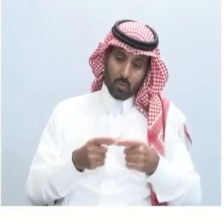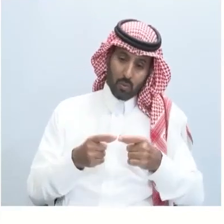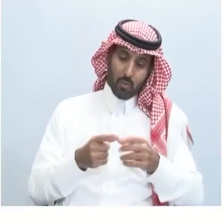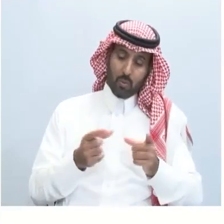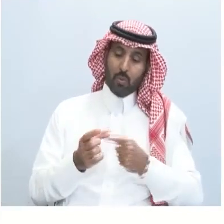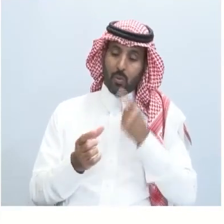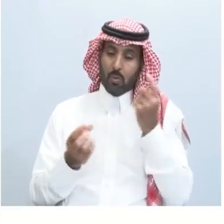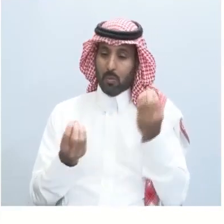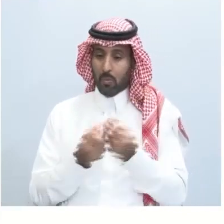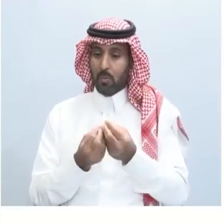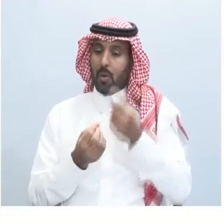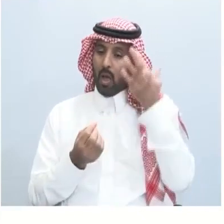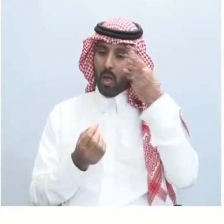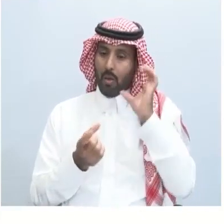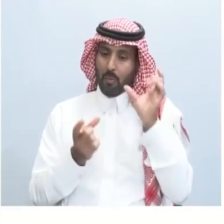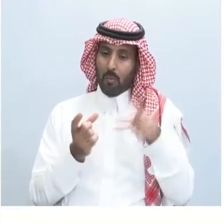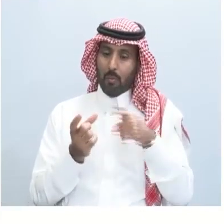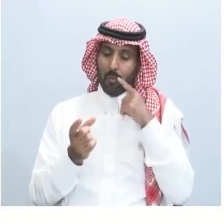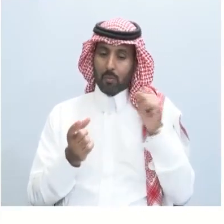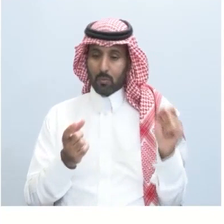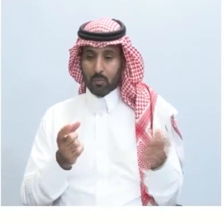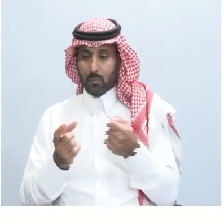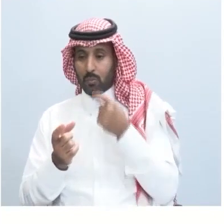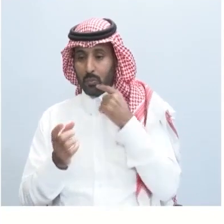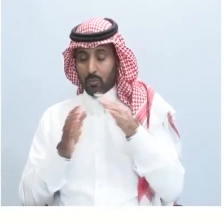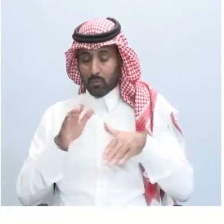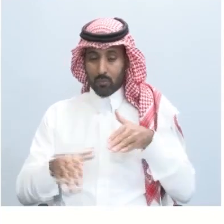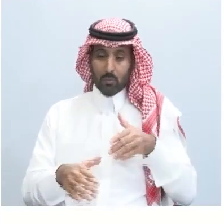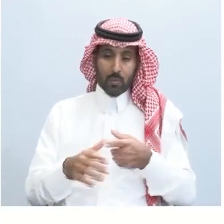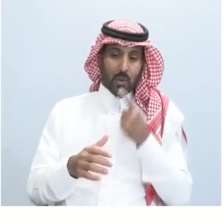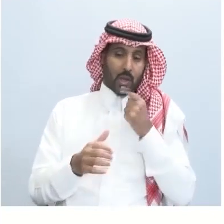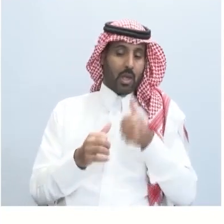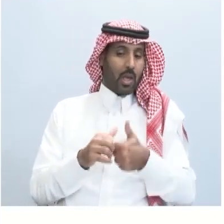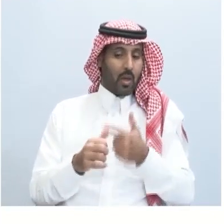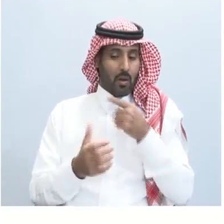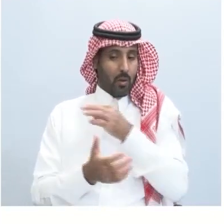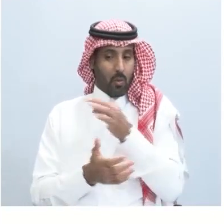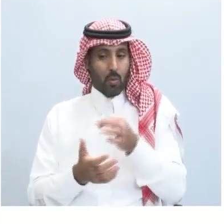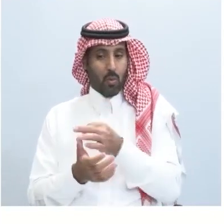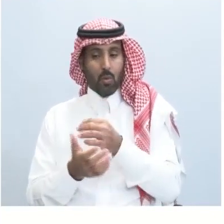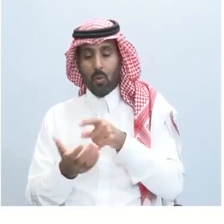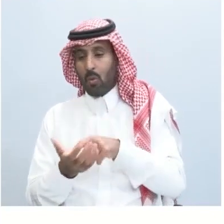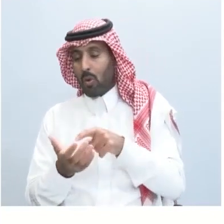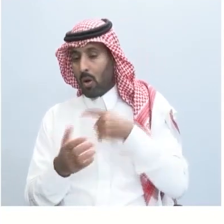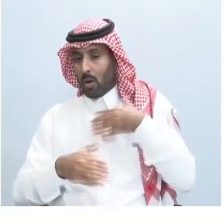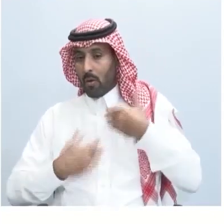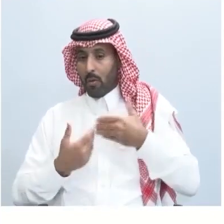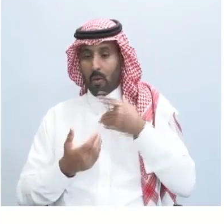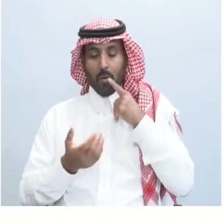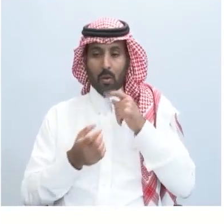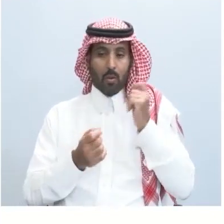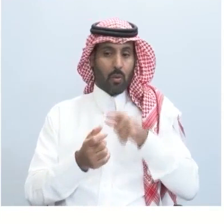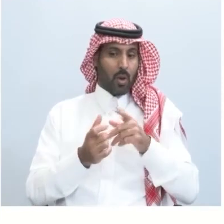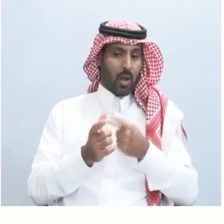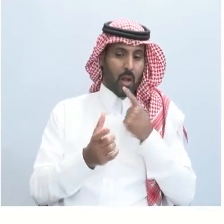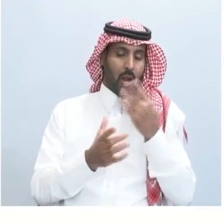of them are both, just like tennis and maybe swimming. How and where it is played, what's the